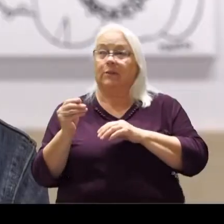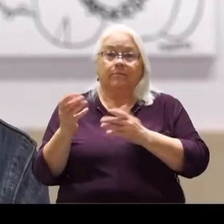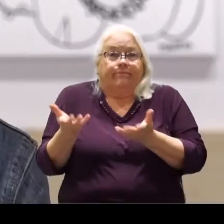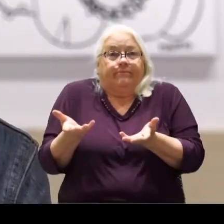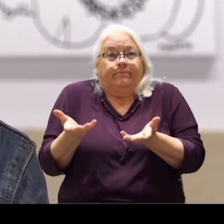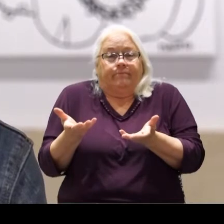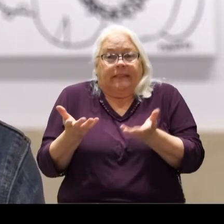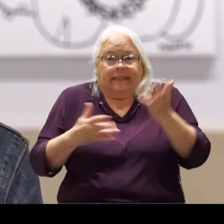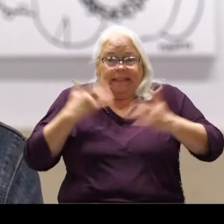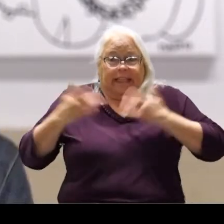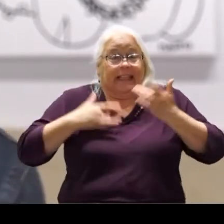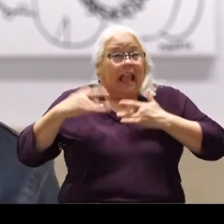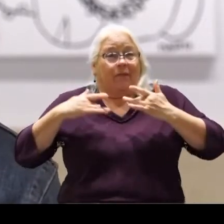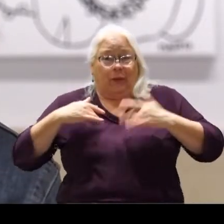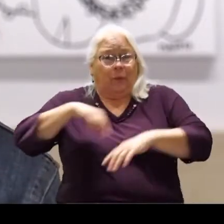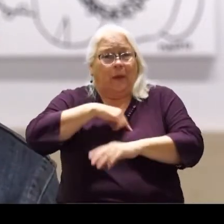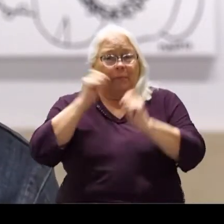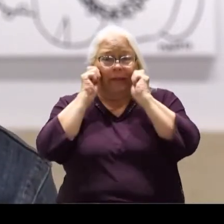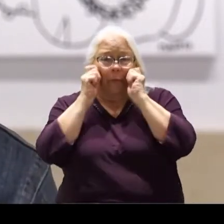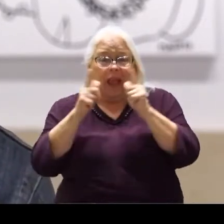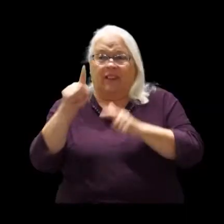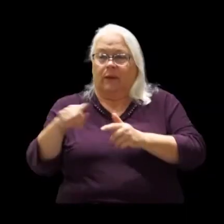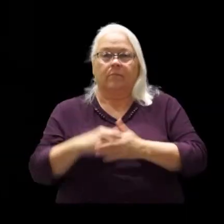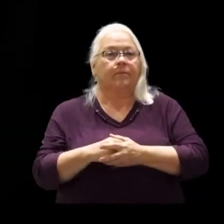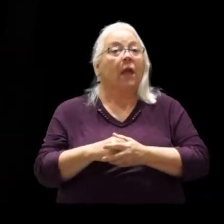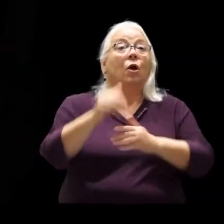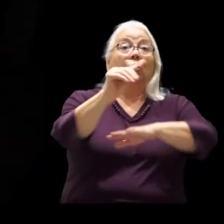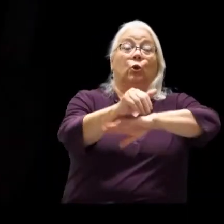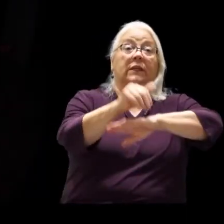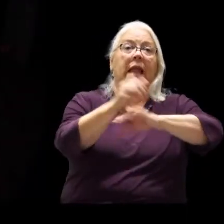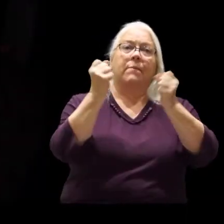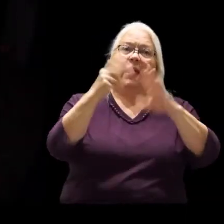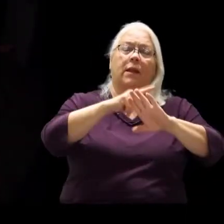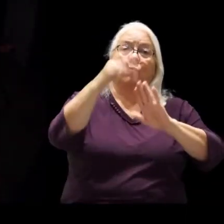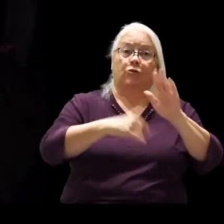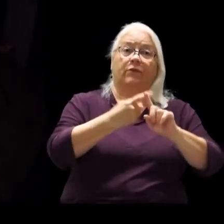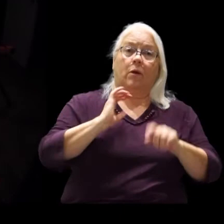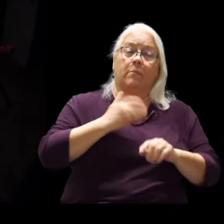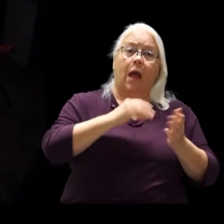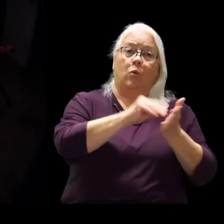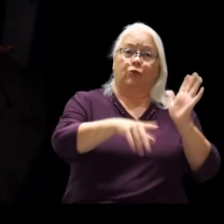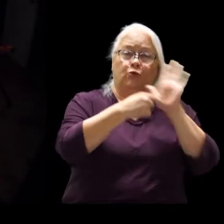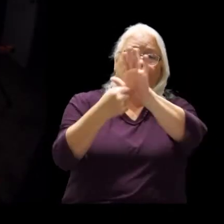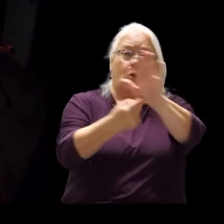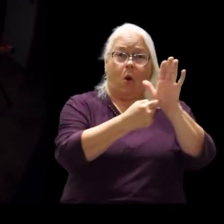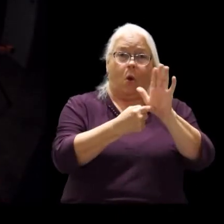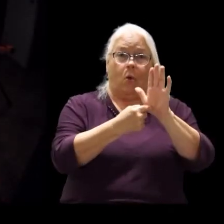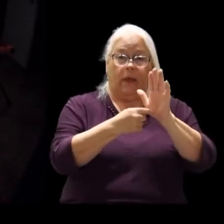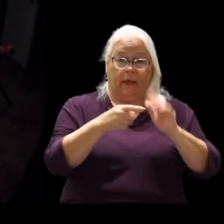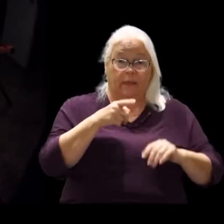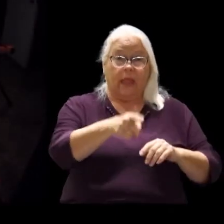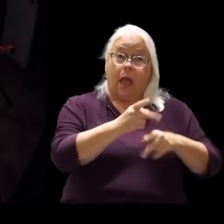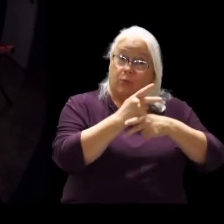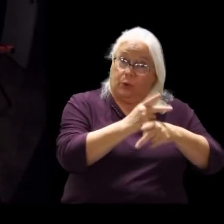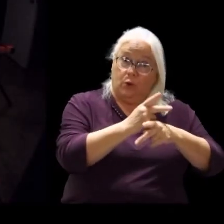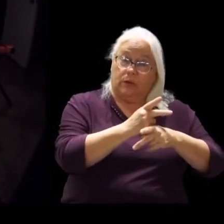and also some delightful surprises. Today we will be showcasing a number of projects from our students here at